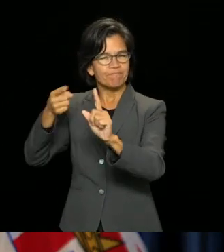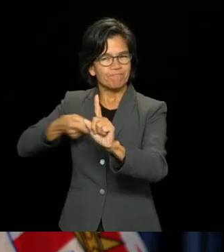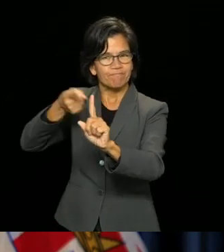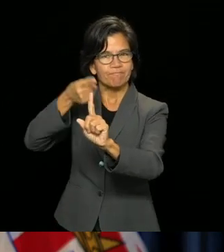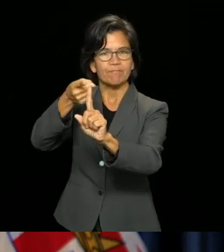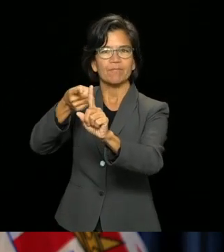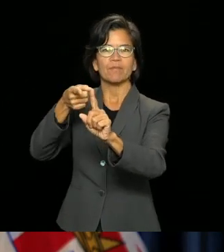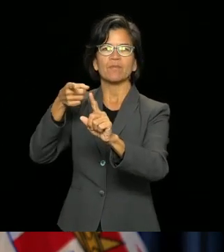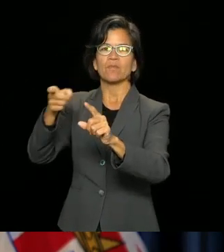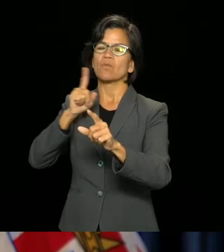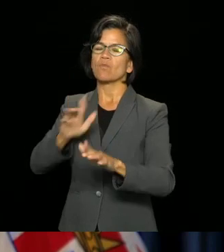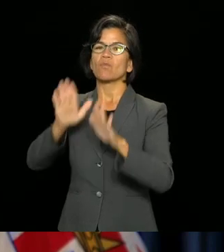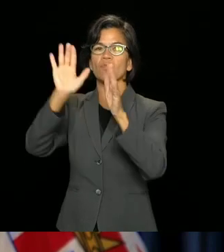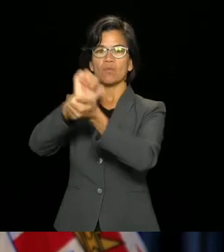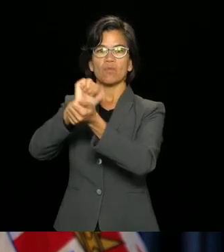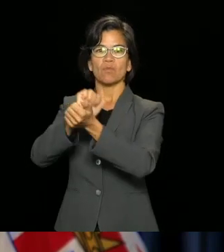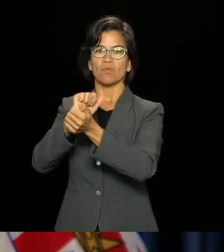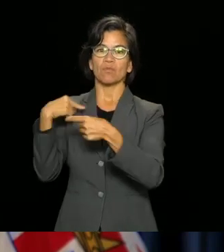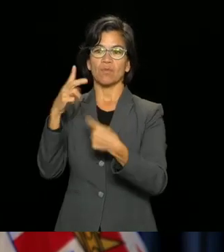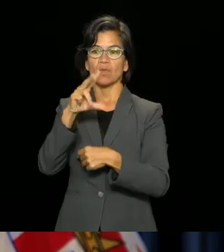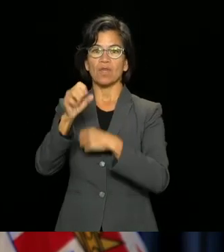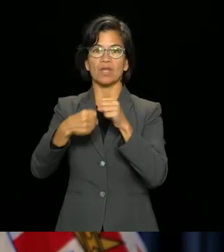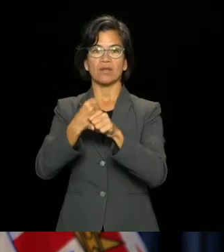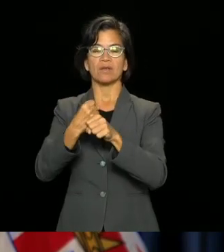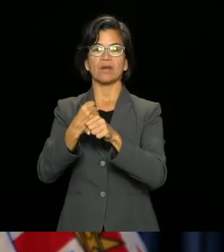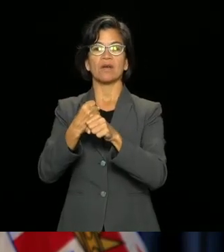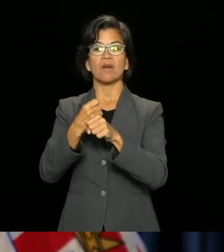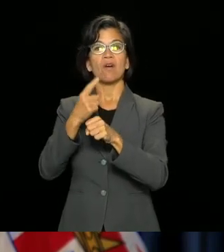and tenacious work and everybody that she works